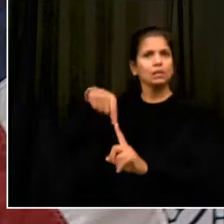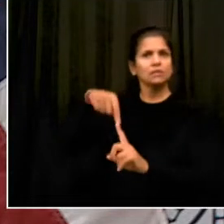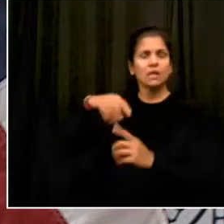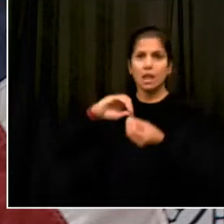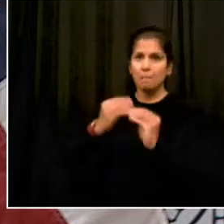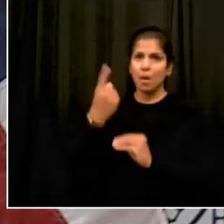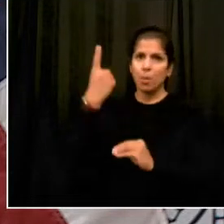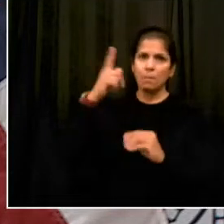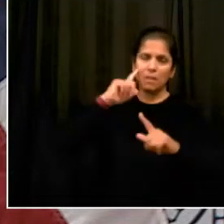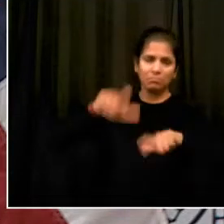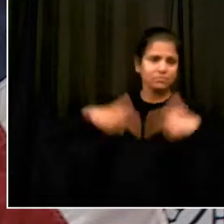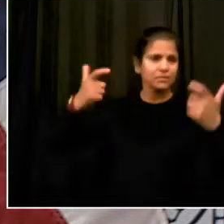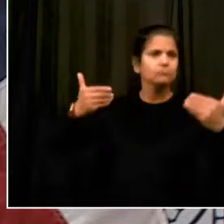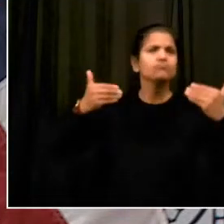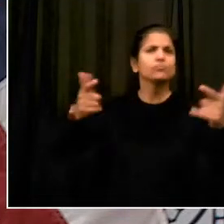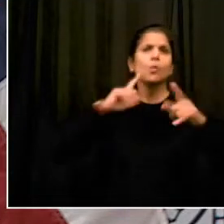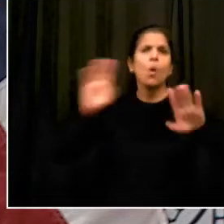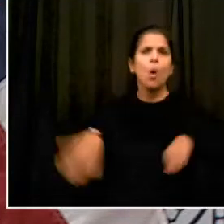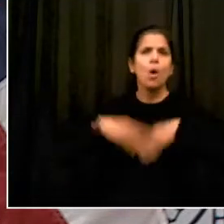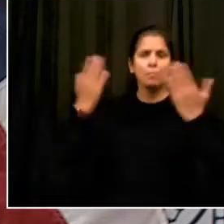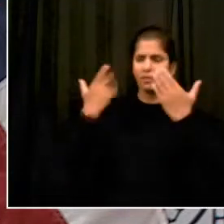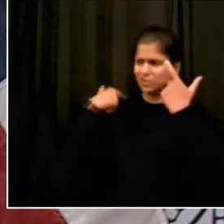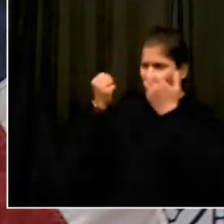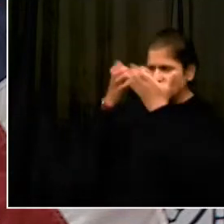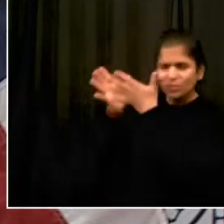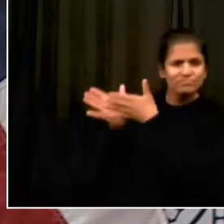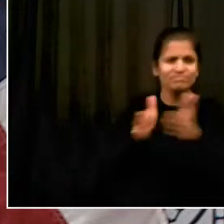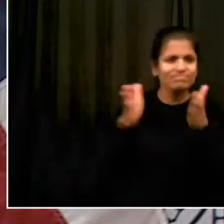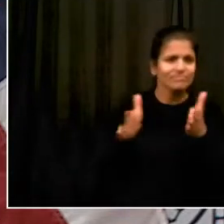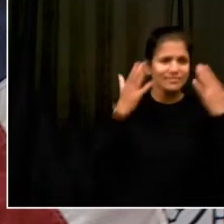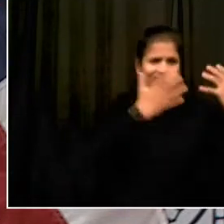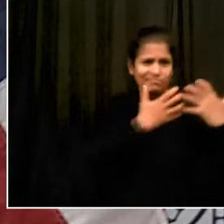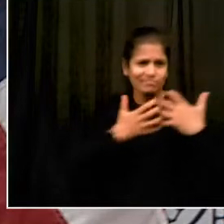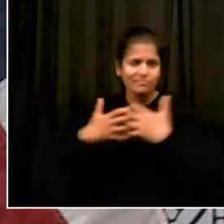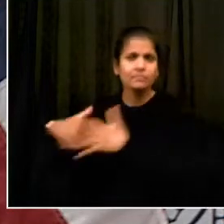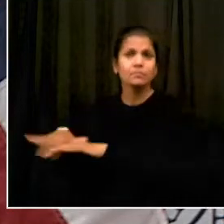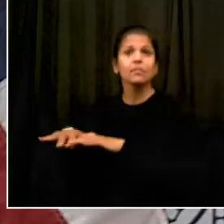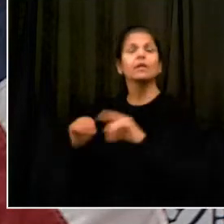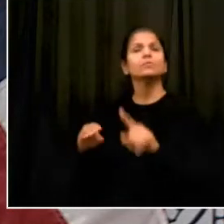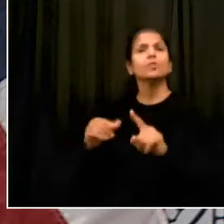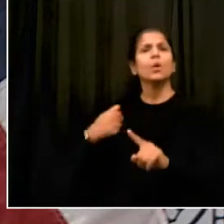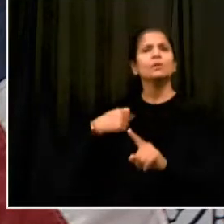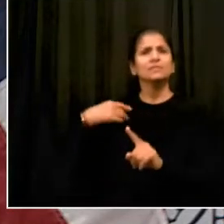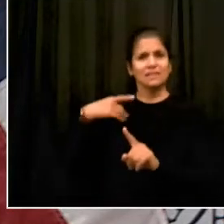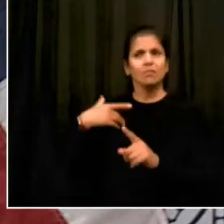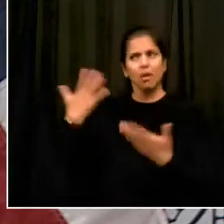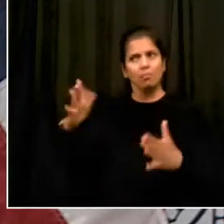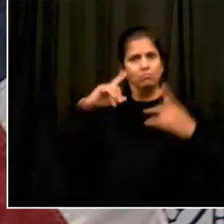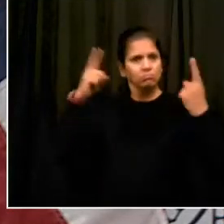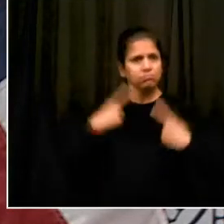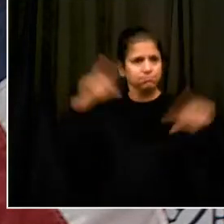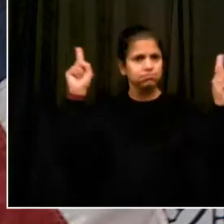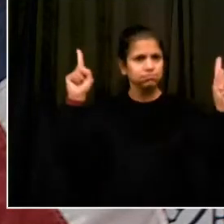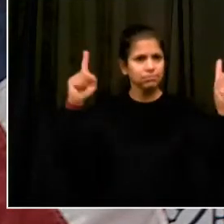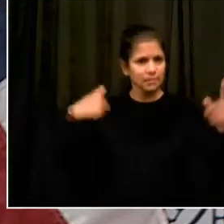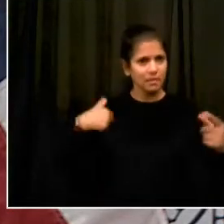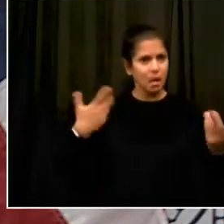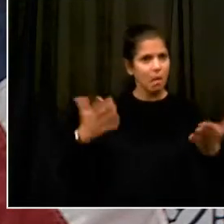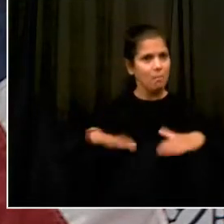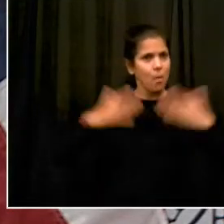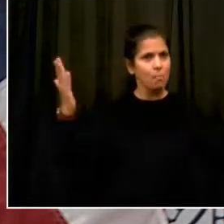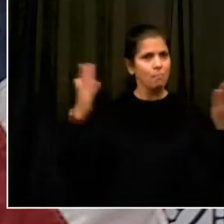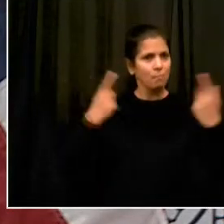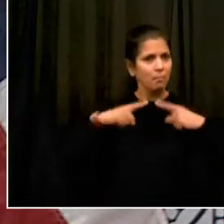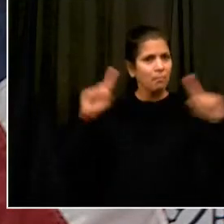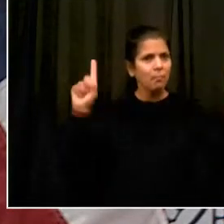of Education, our custodial services team, food services, school safety, everyone who was a part of that. They believed they could do it, and they